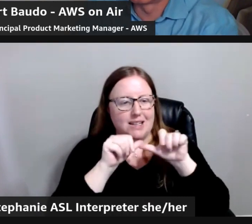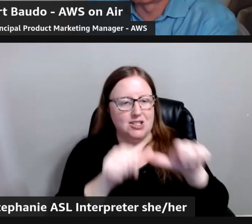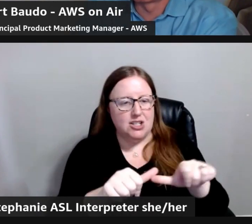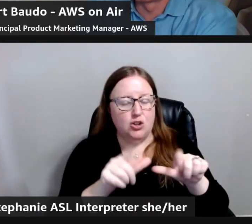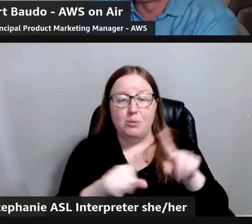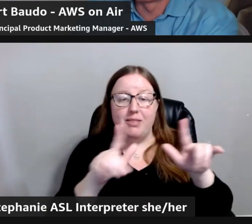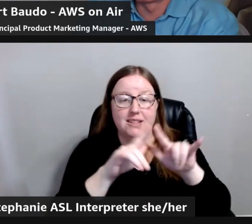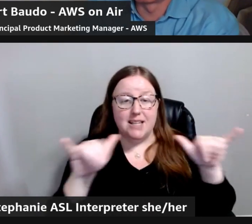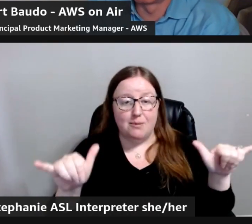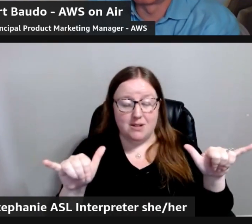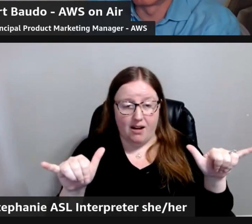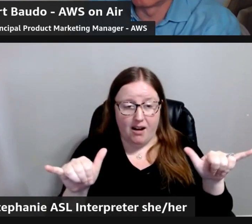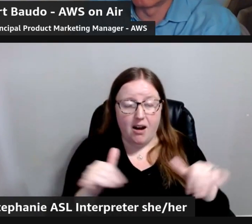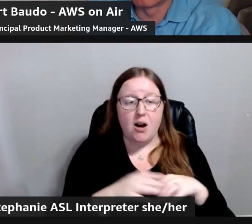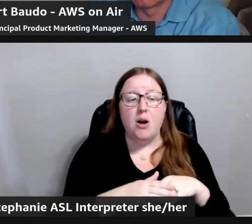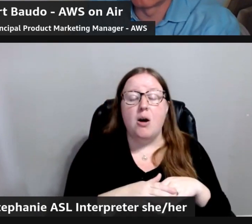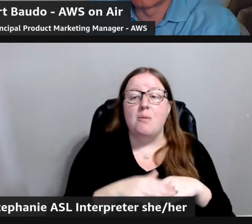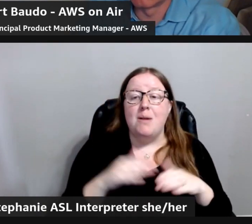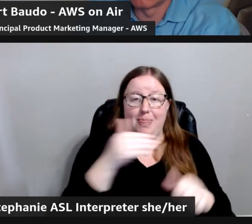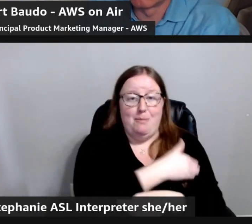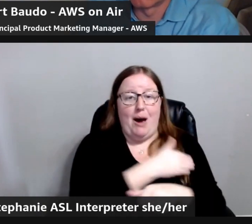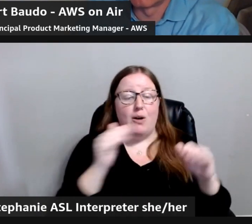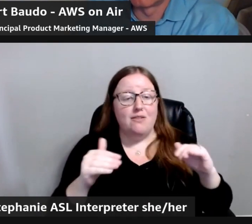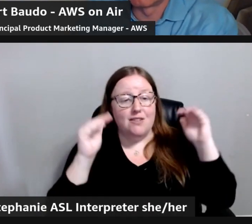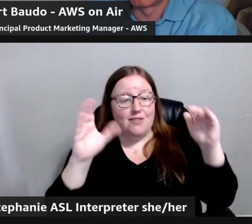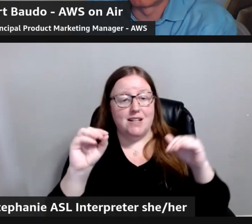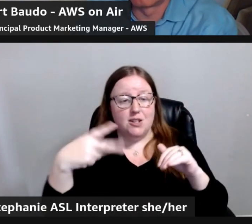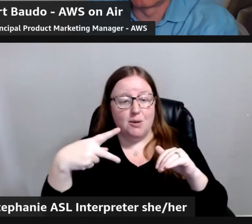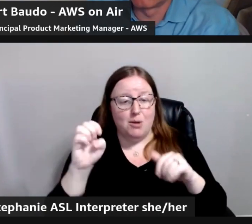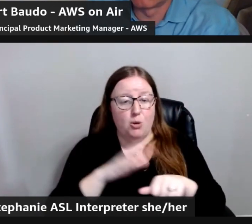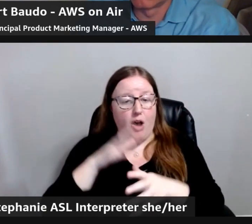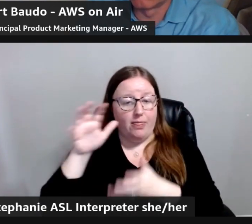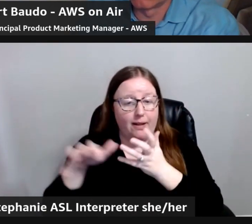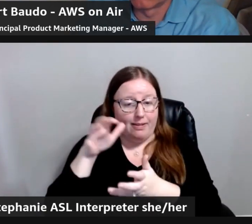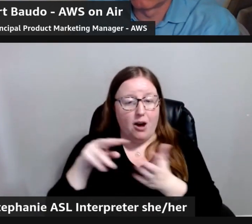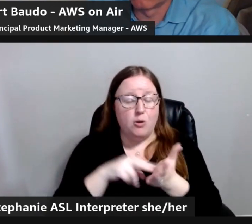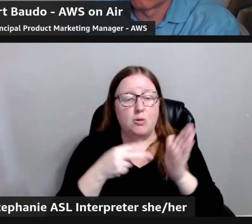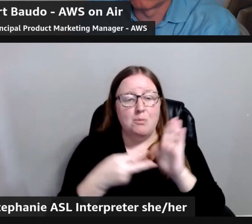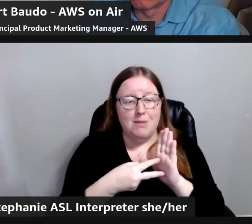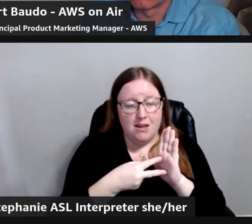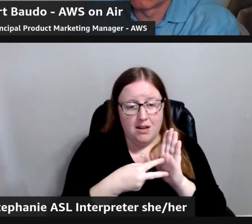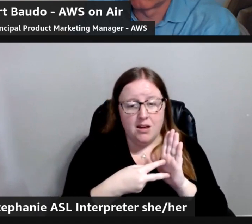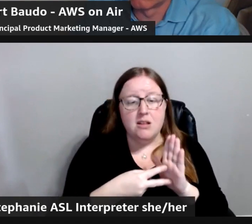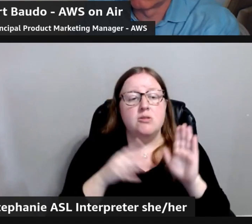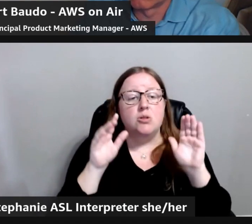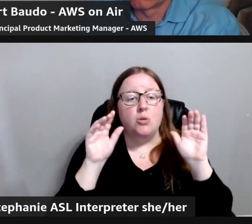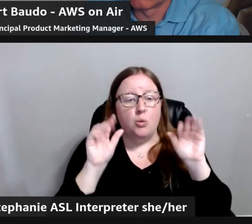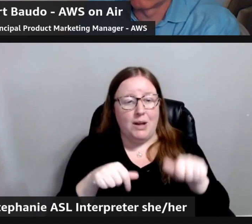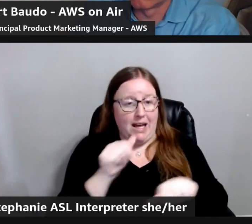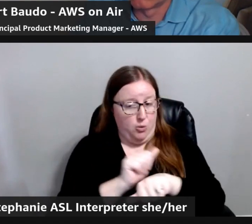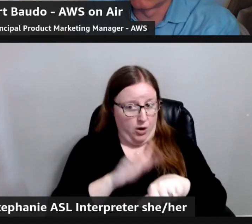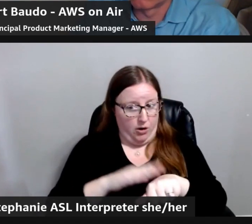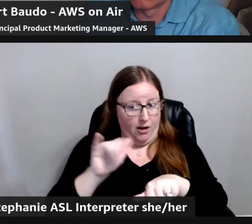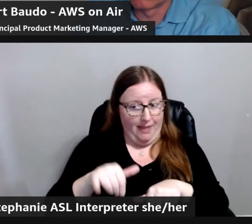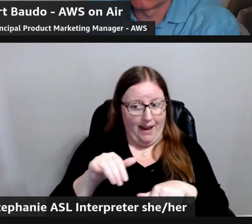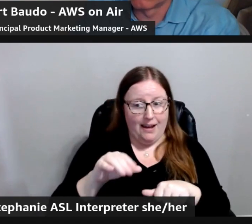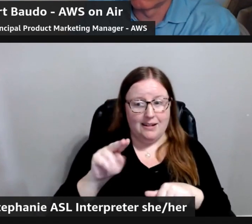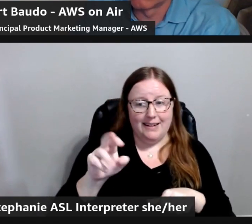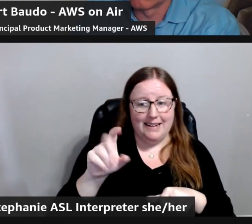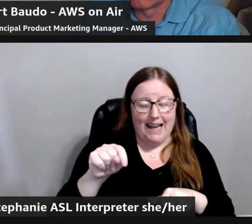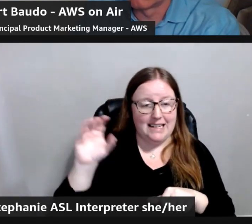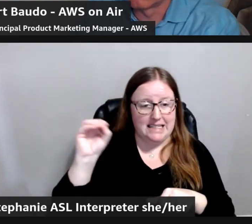time, the power of advanced compute on the cloud allows us to certainly work on that net zero goal, but also